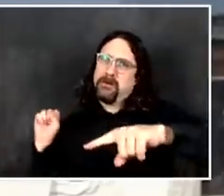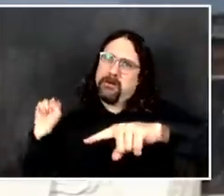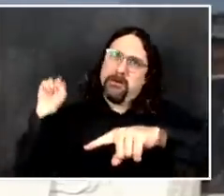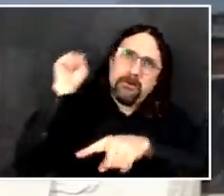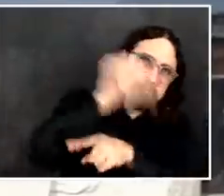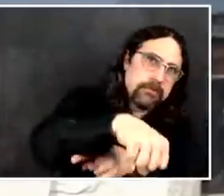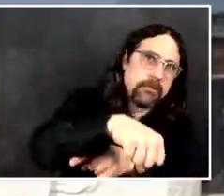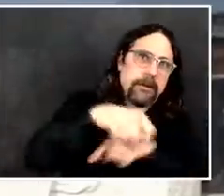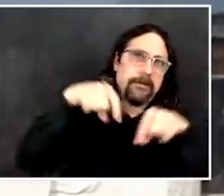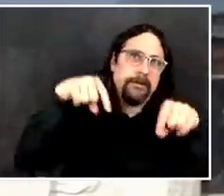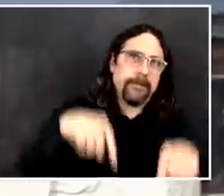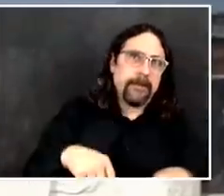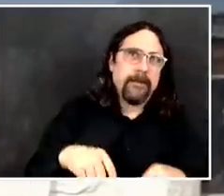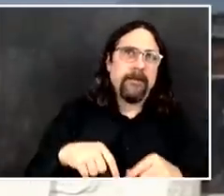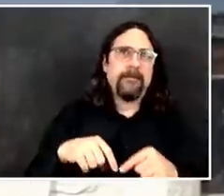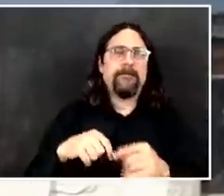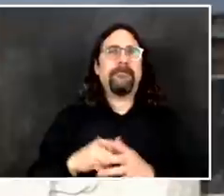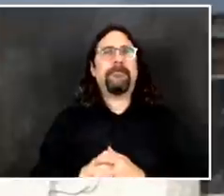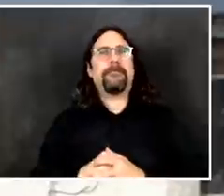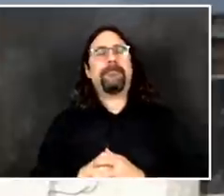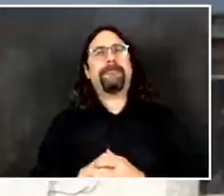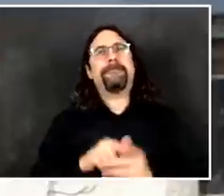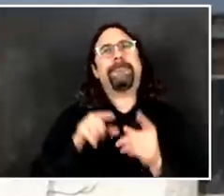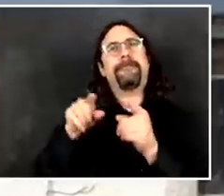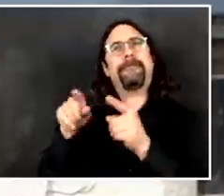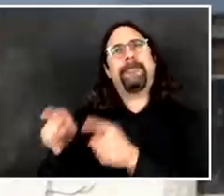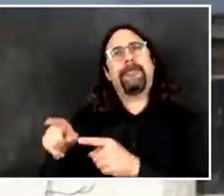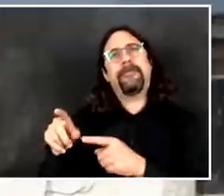that we should take to heart in this moment.